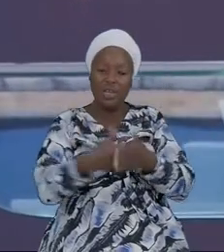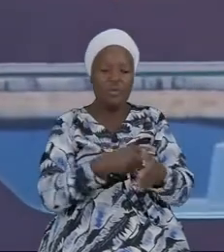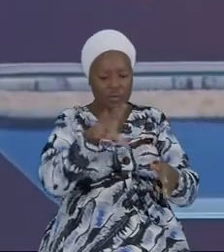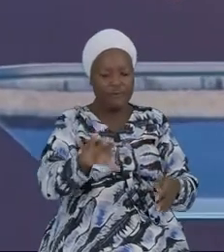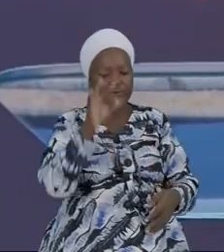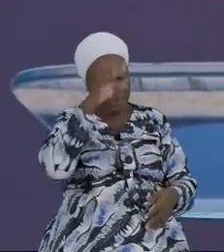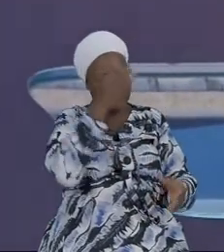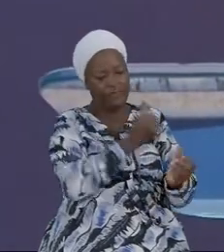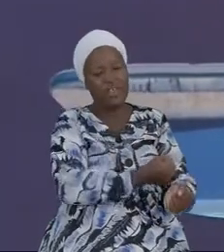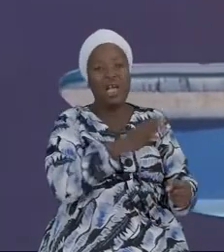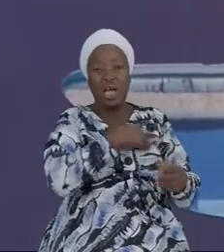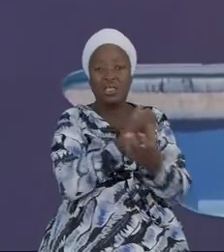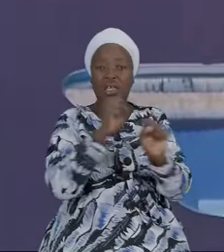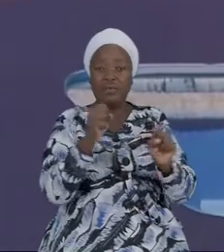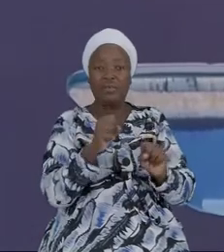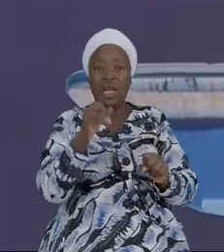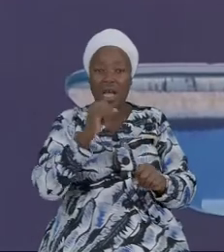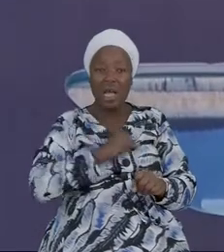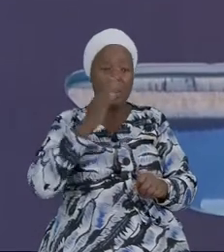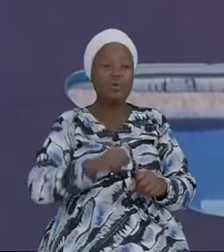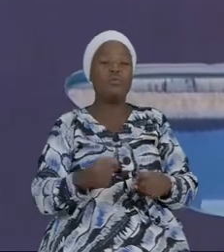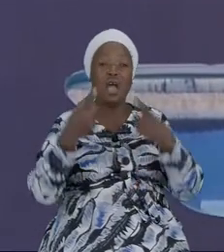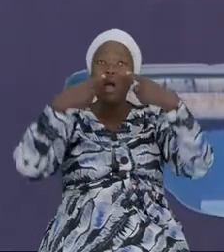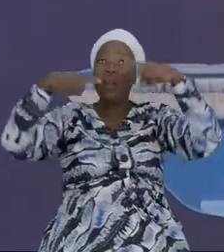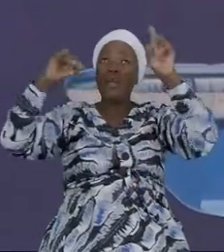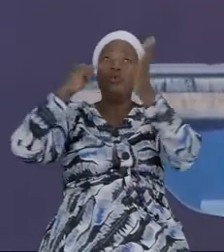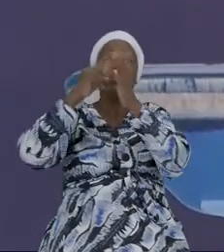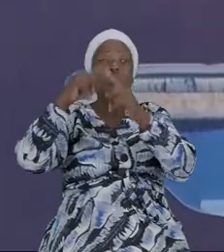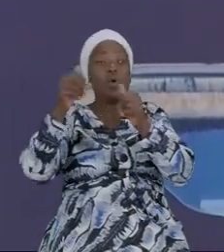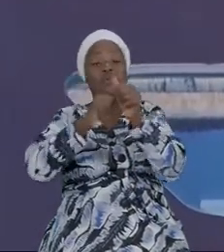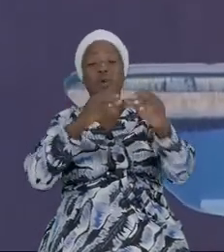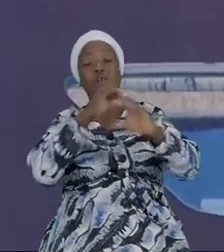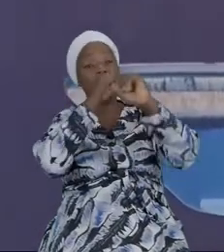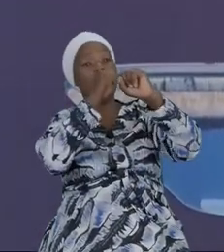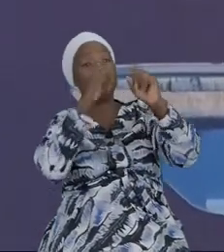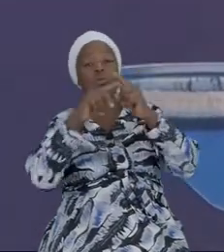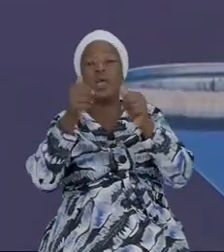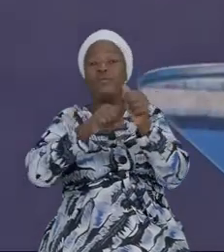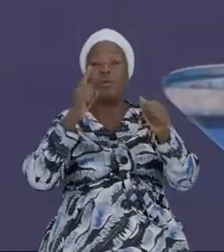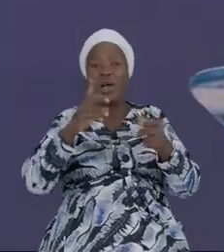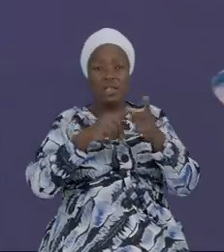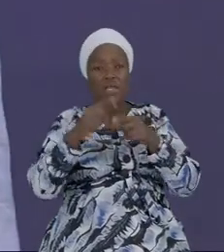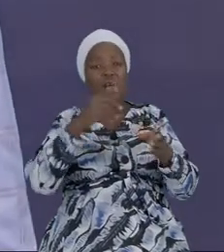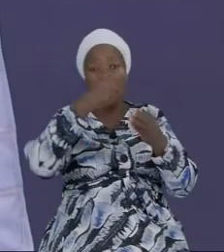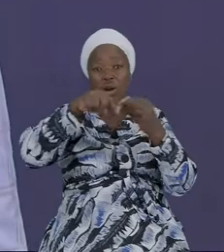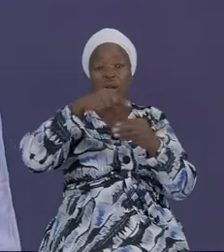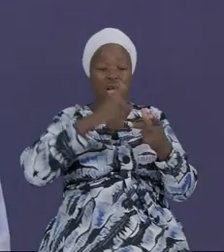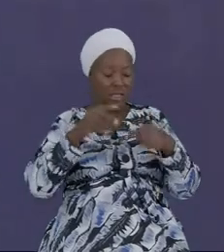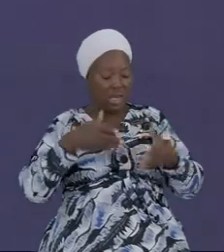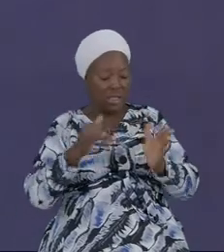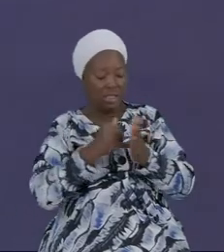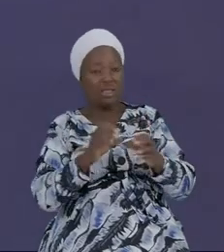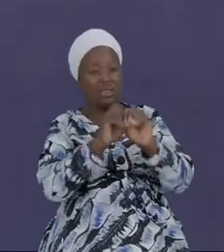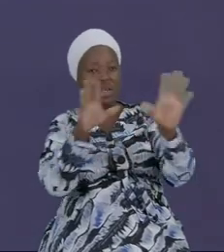faith and salvation, I will broadcast it, I'll share it all around. I will let it shine. Let